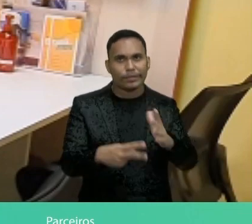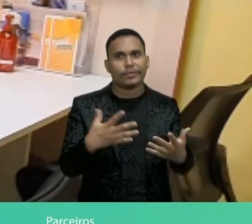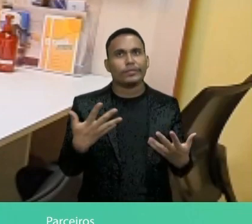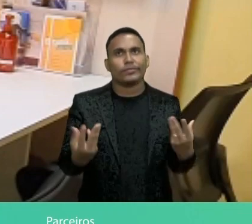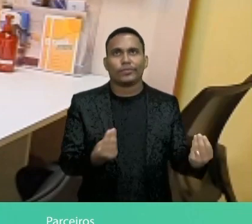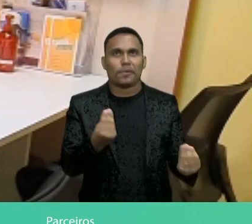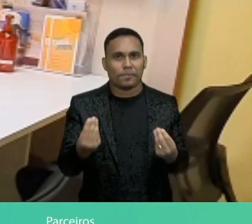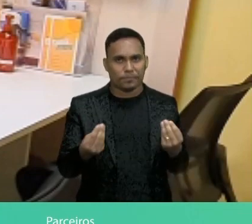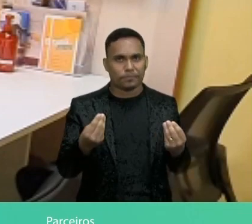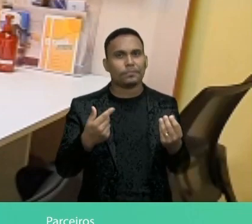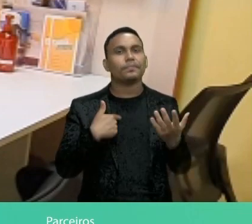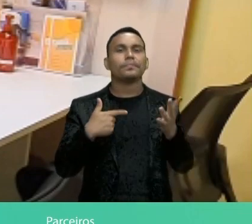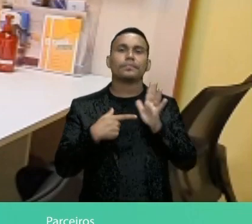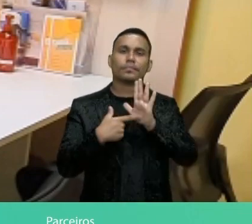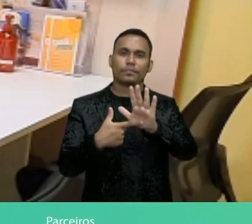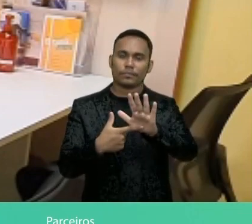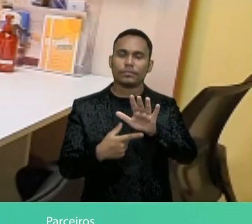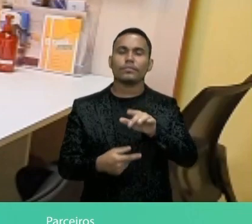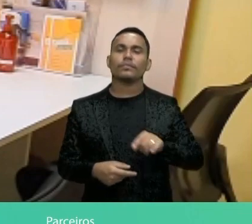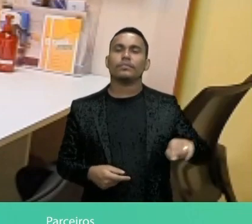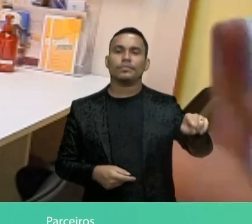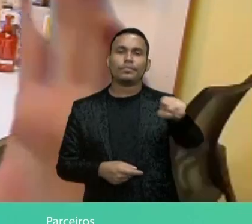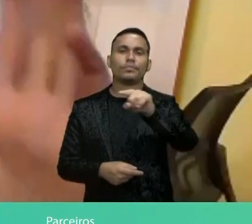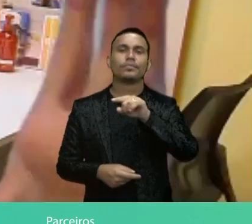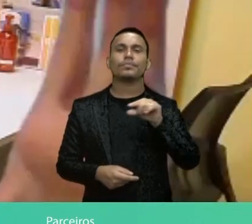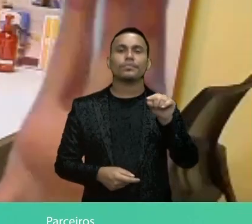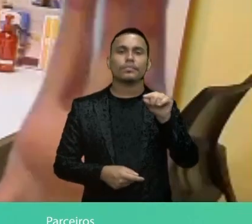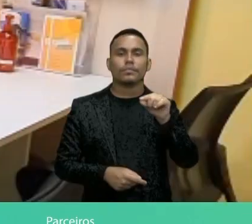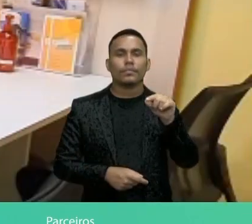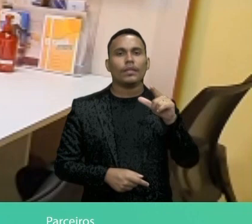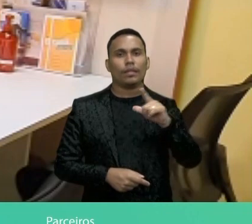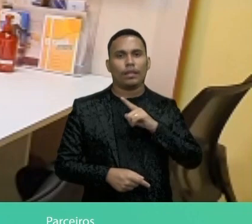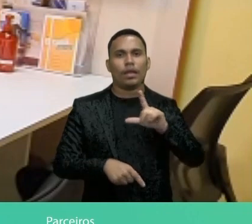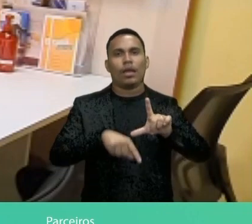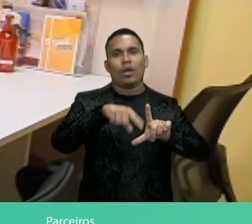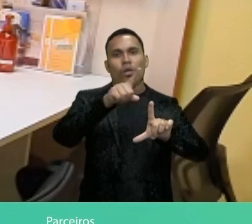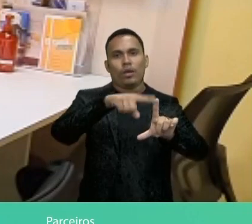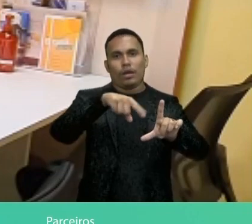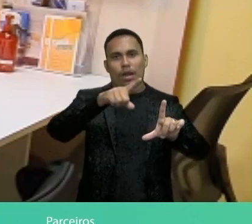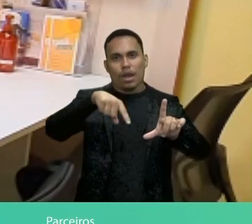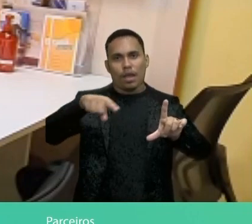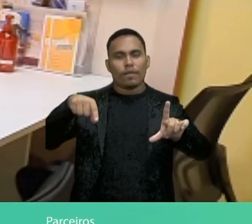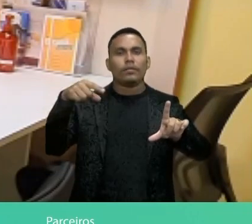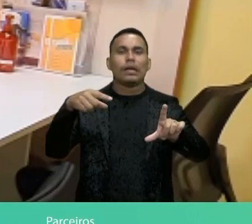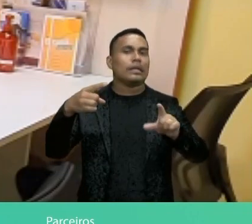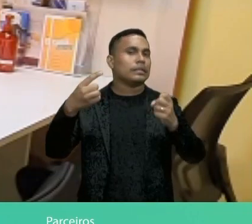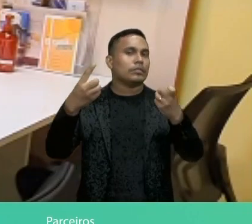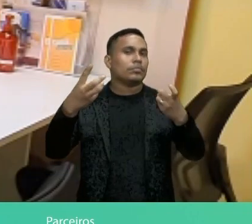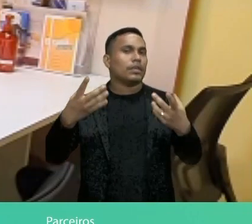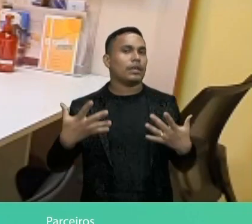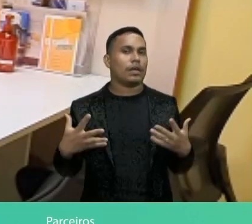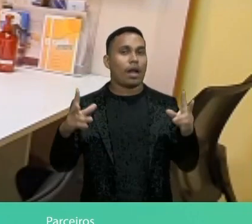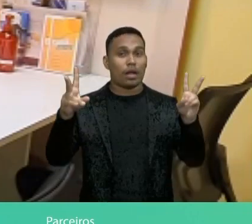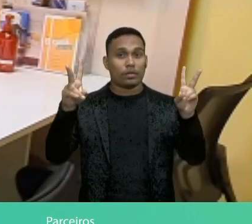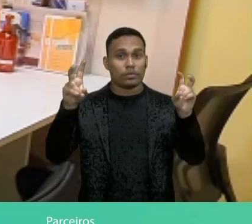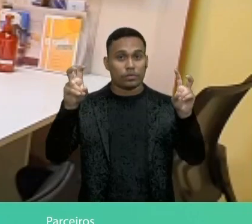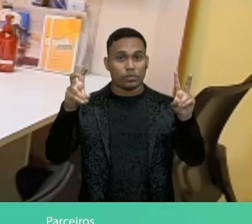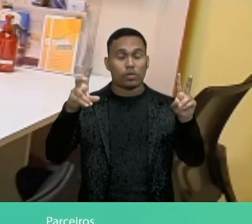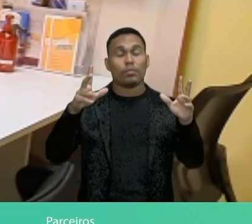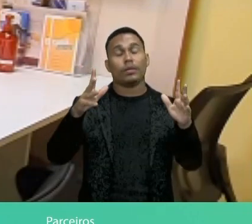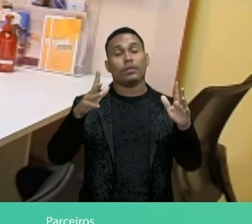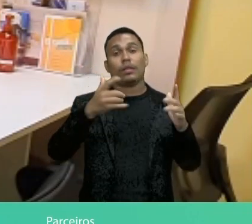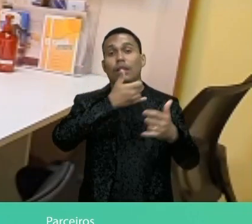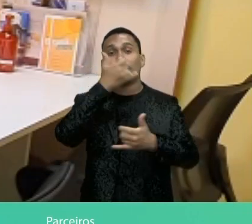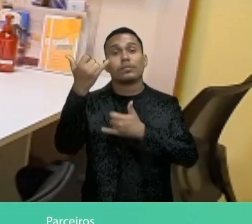consumer market, I showed you a graph talking a little bit about